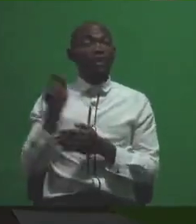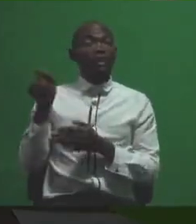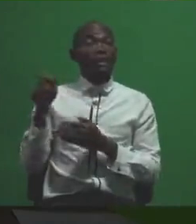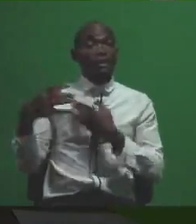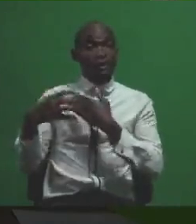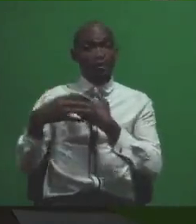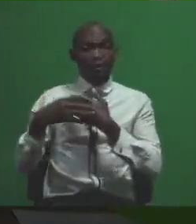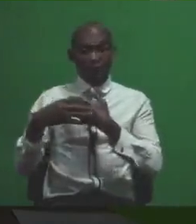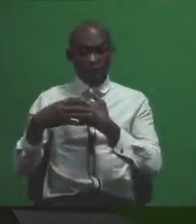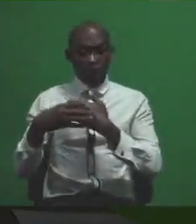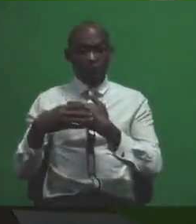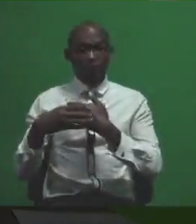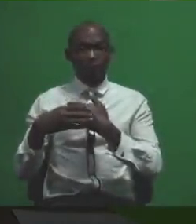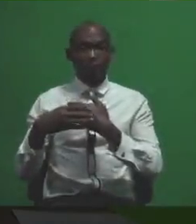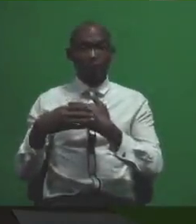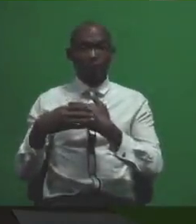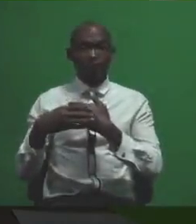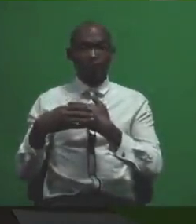This picture,